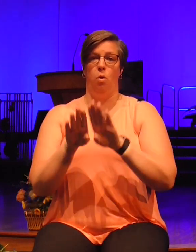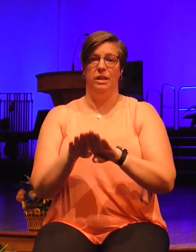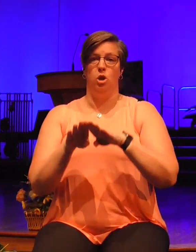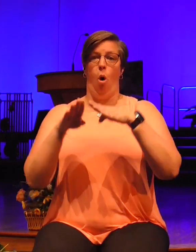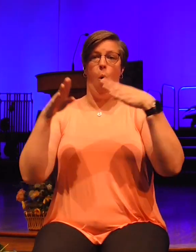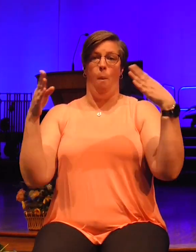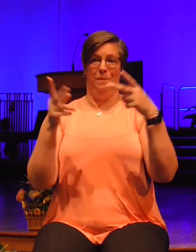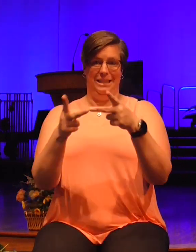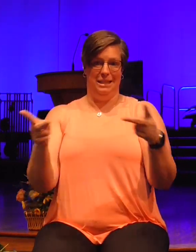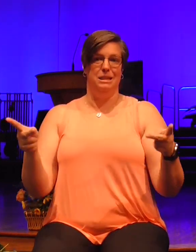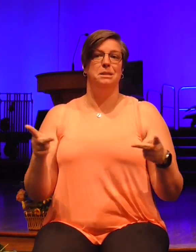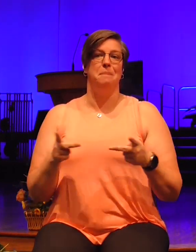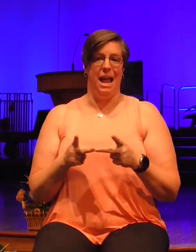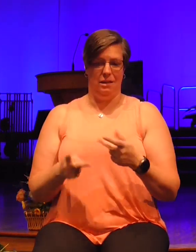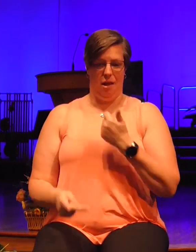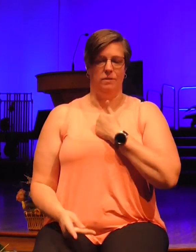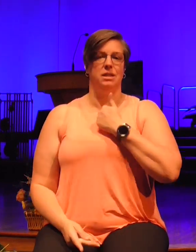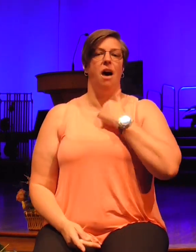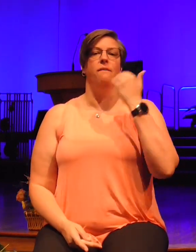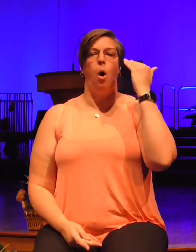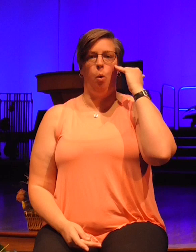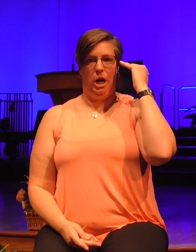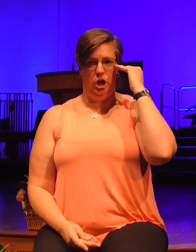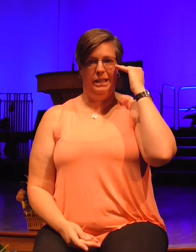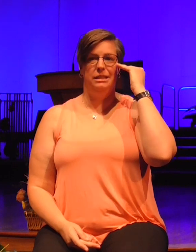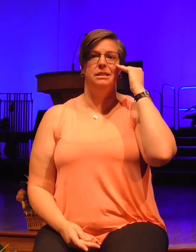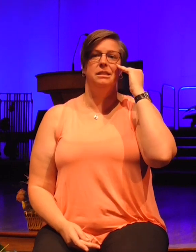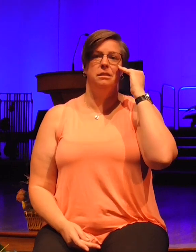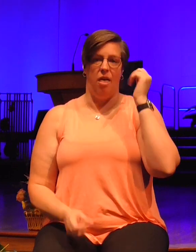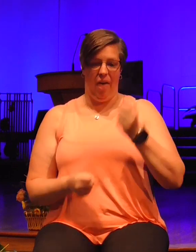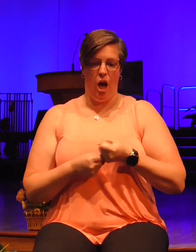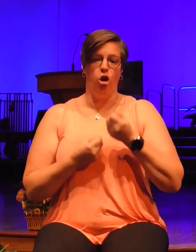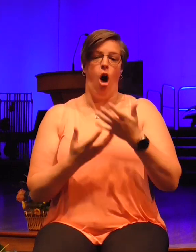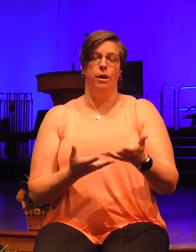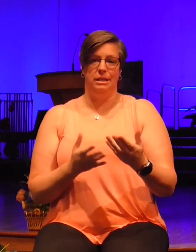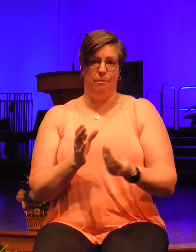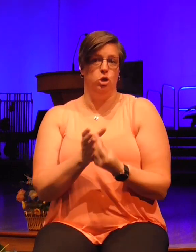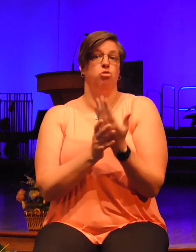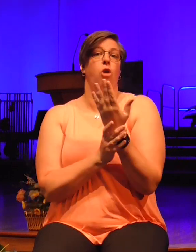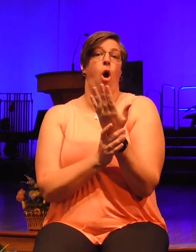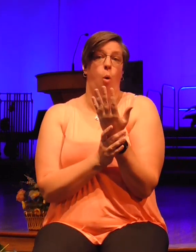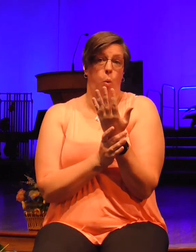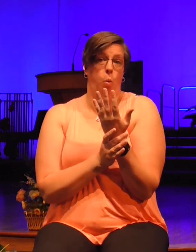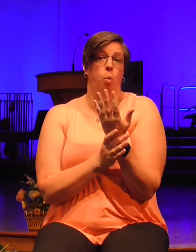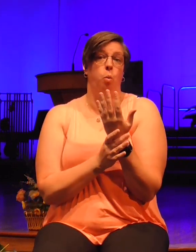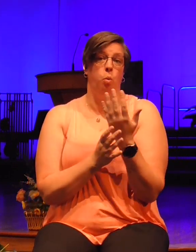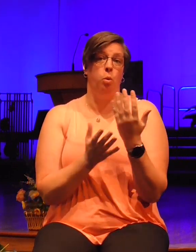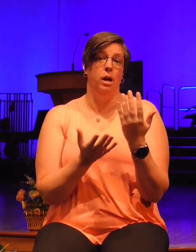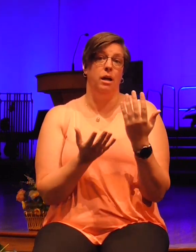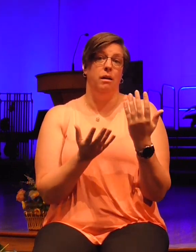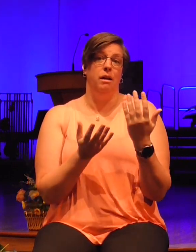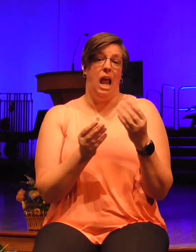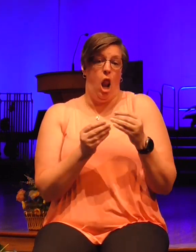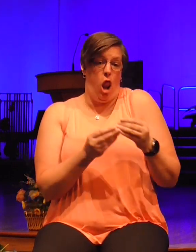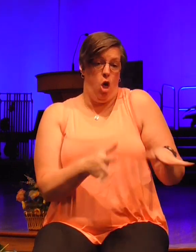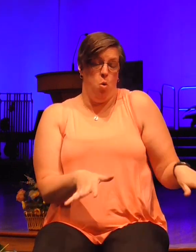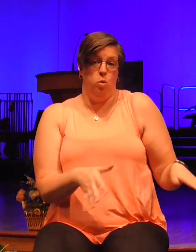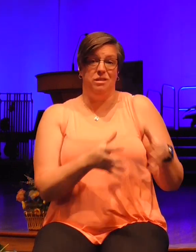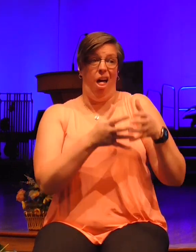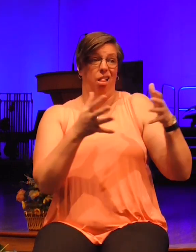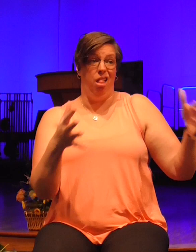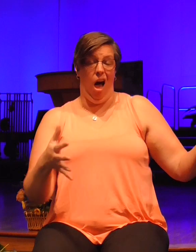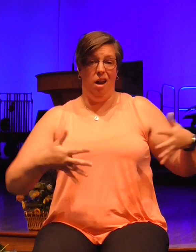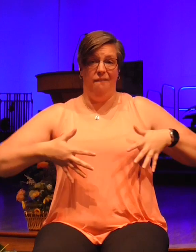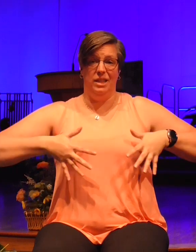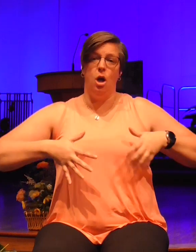space of self-awareness that caused him to grow and lose a lot of his anxiety, or